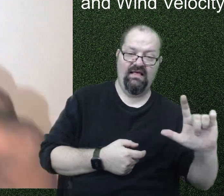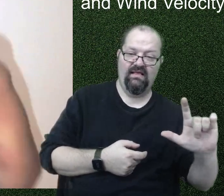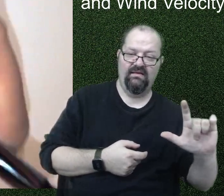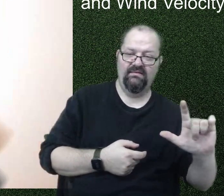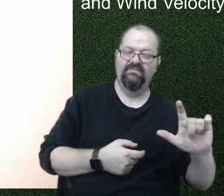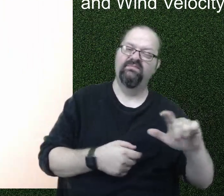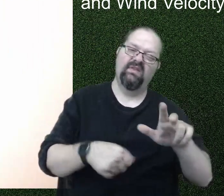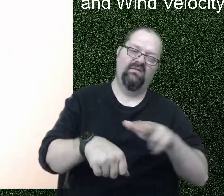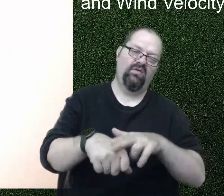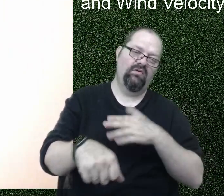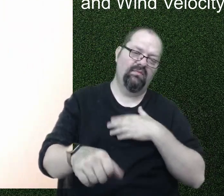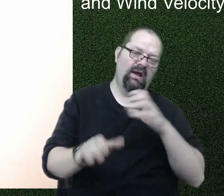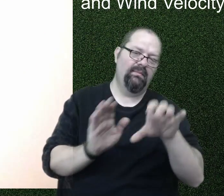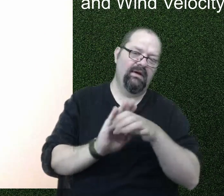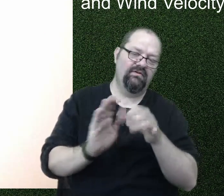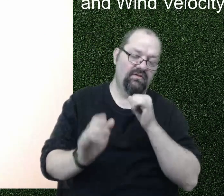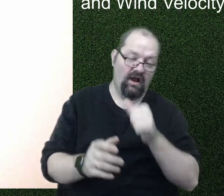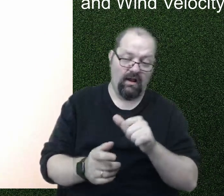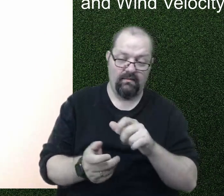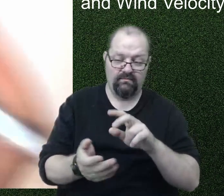is not to scale.